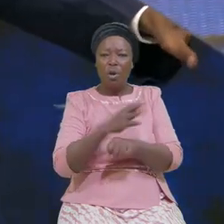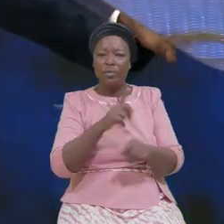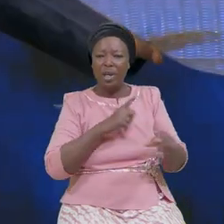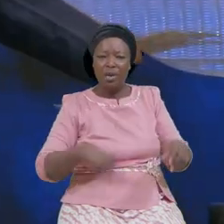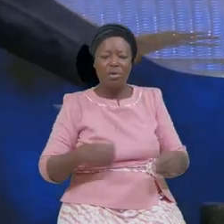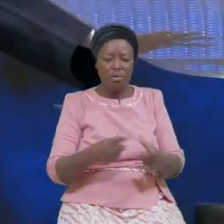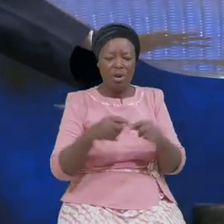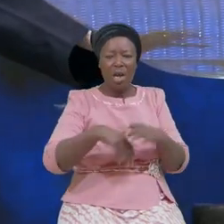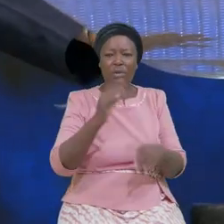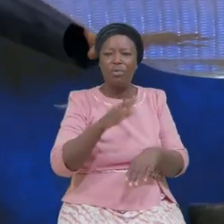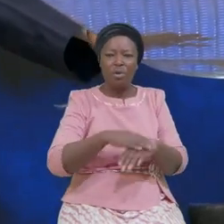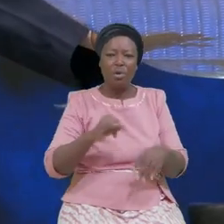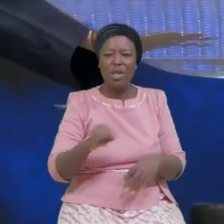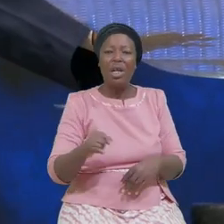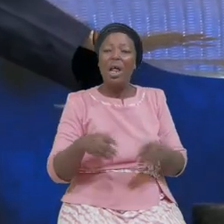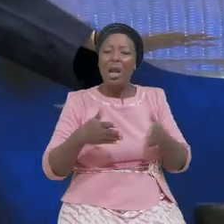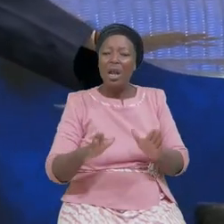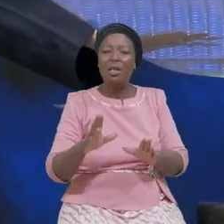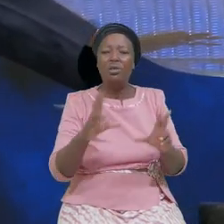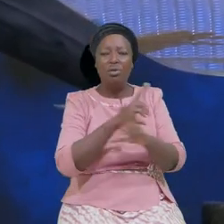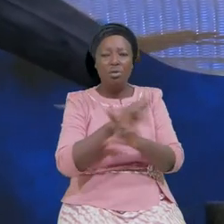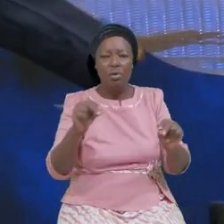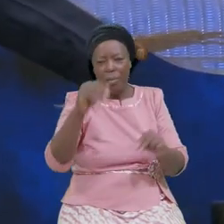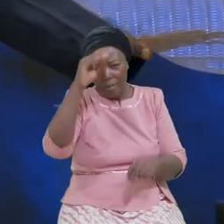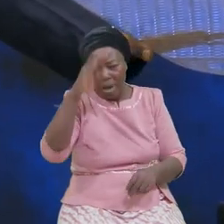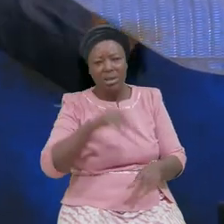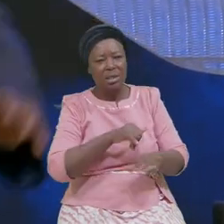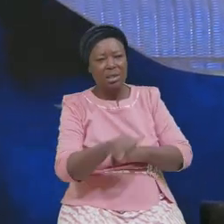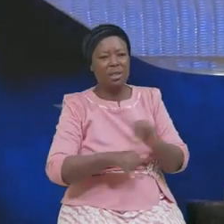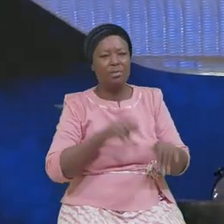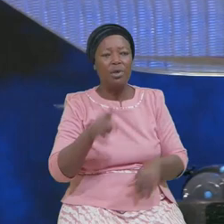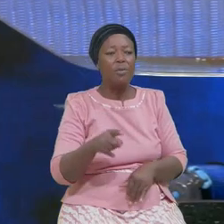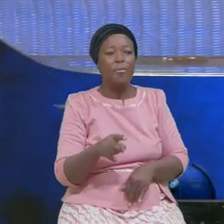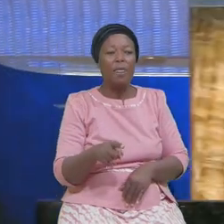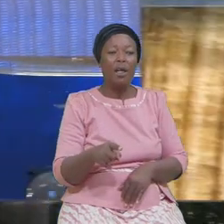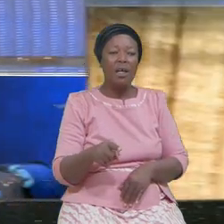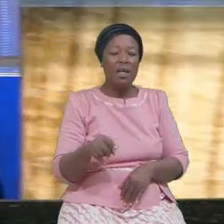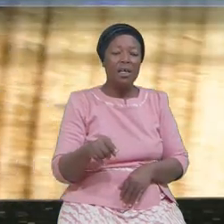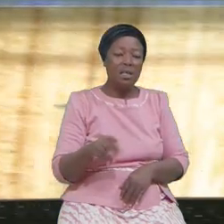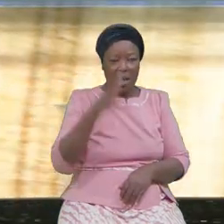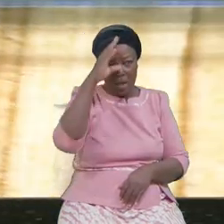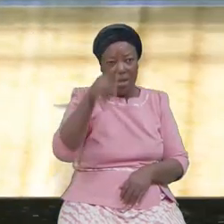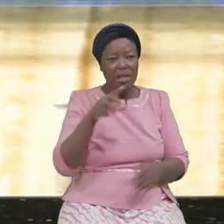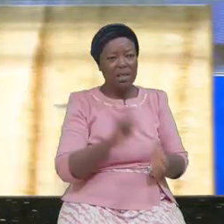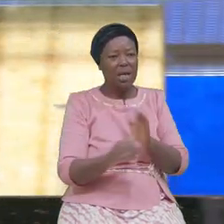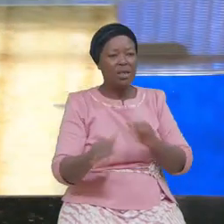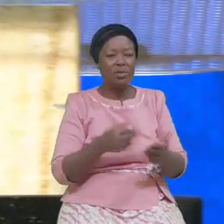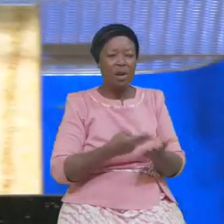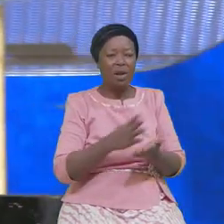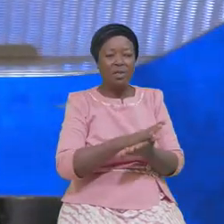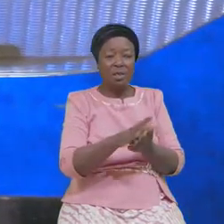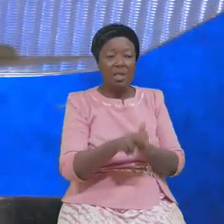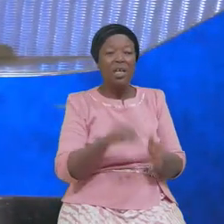calling. Let no man deceive you. He that doeth righteousness